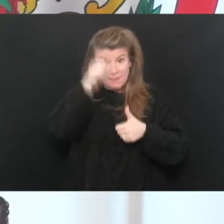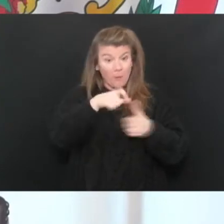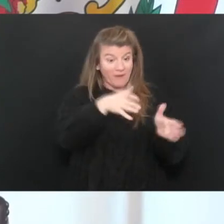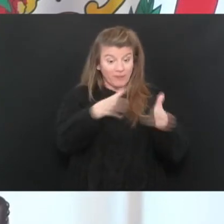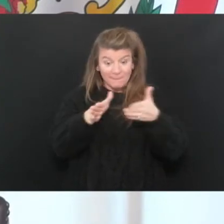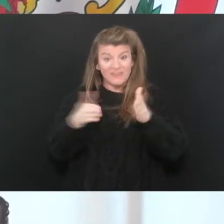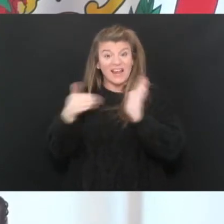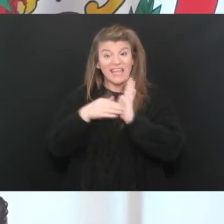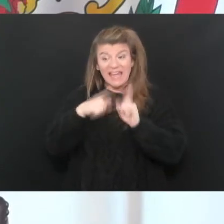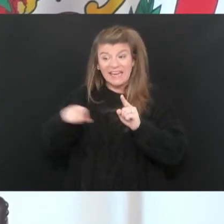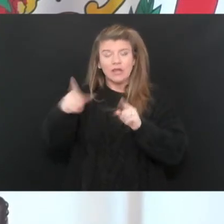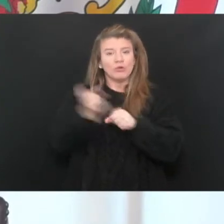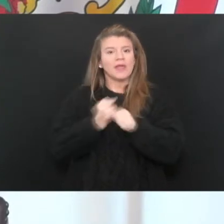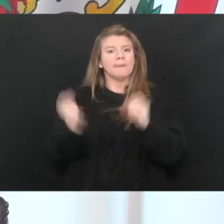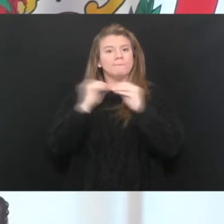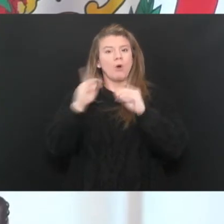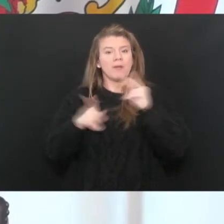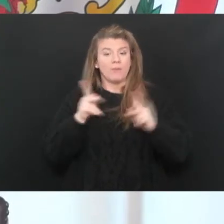and that's what we'll do.